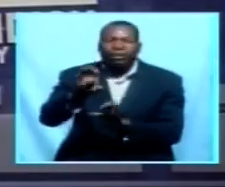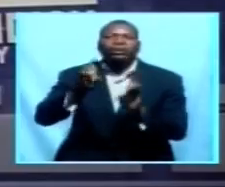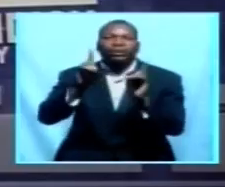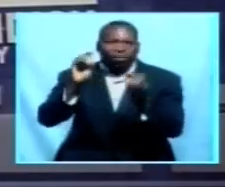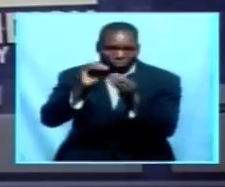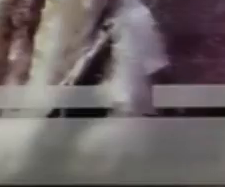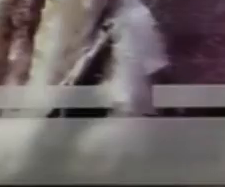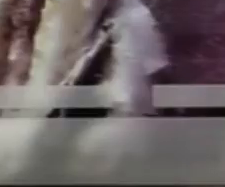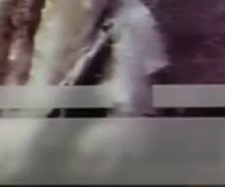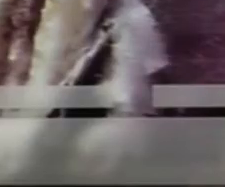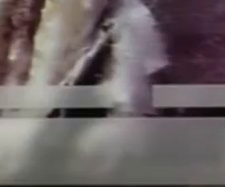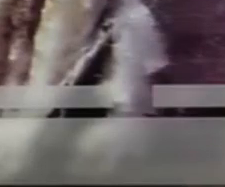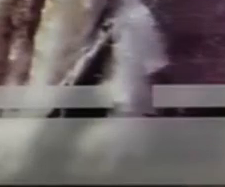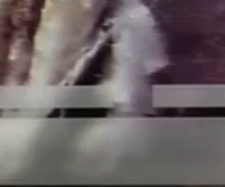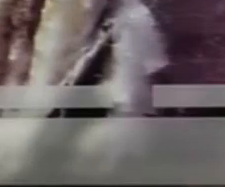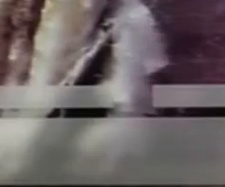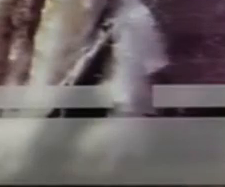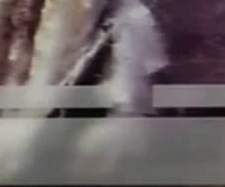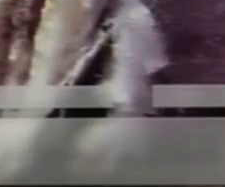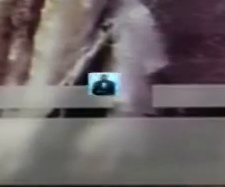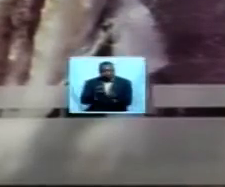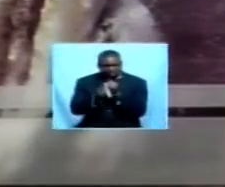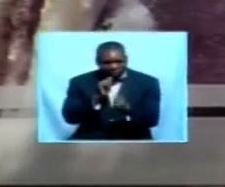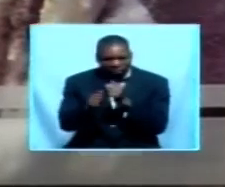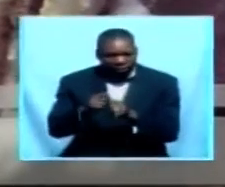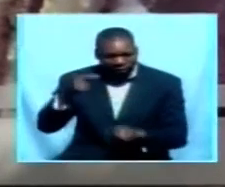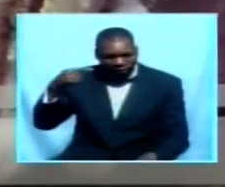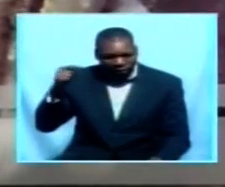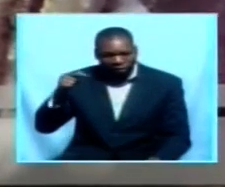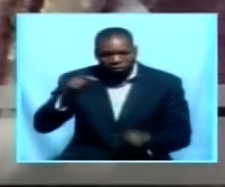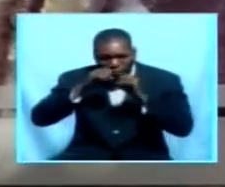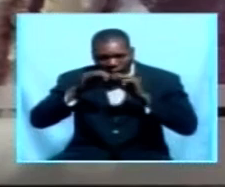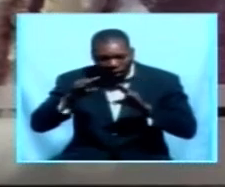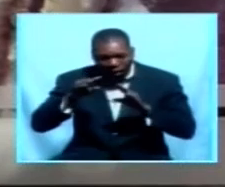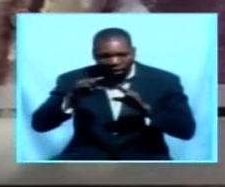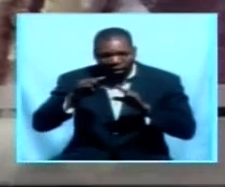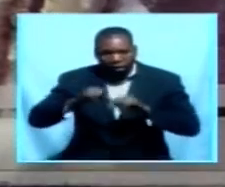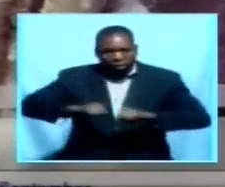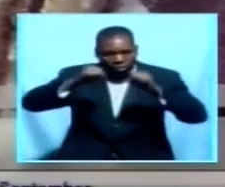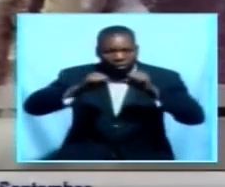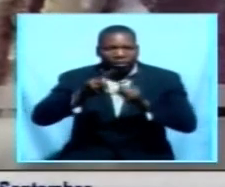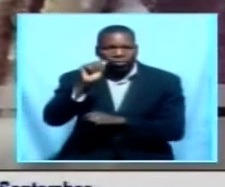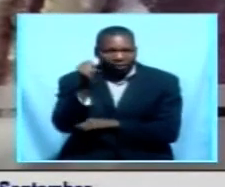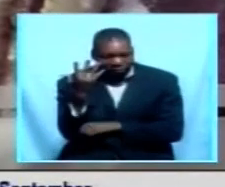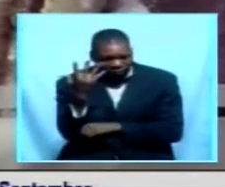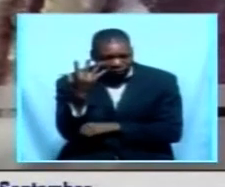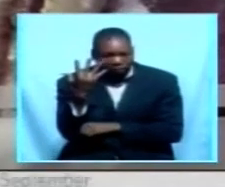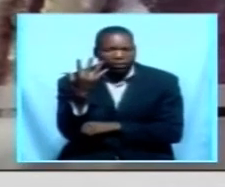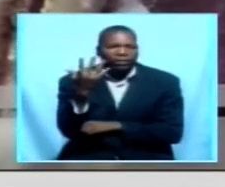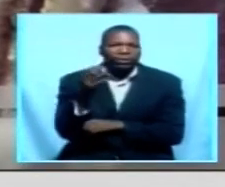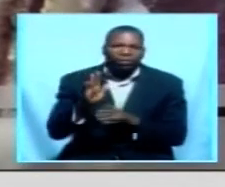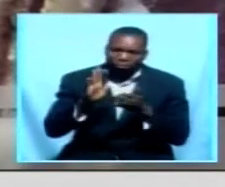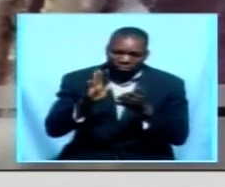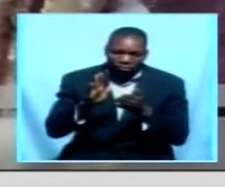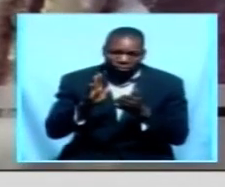news. In sports, the 2015 Barclays Cup defending champions Green Buffaloes Football Club start their